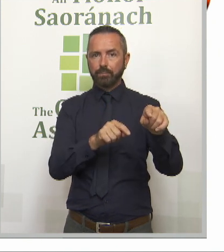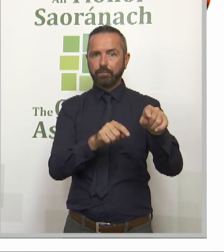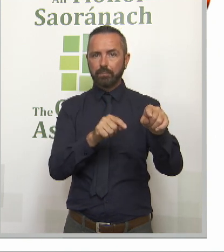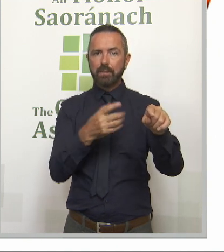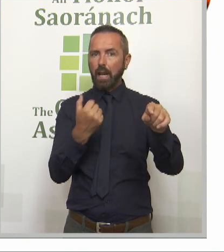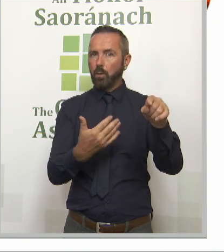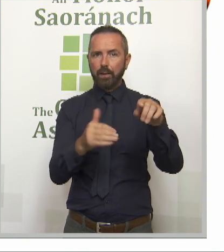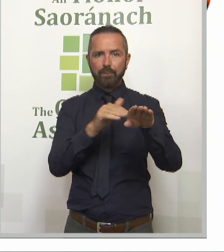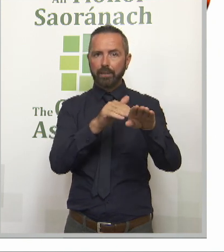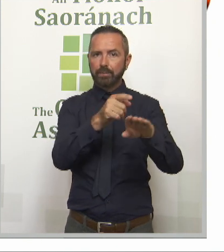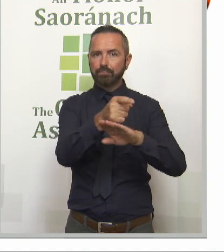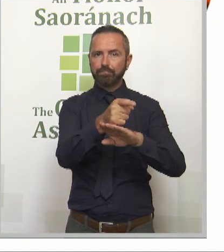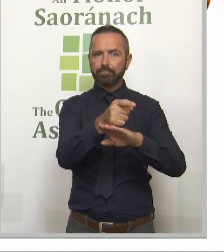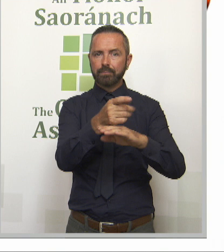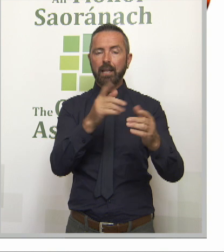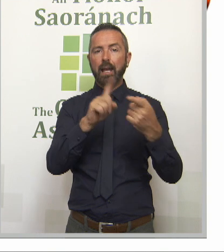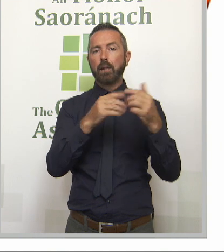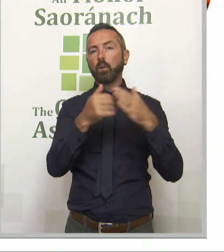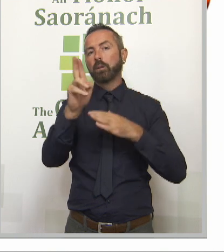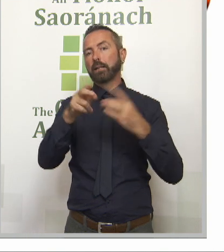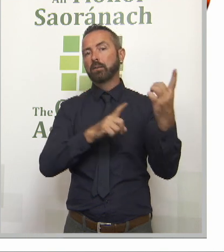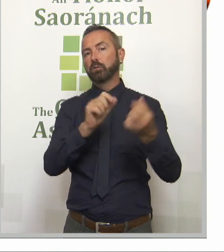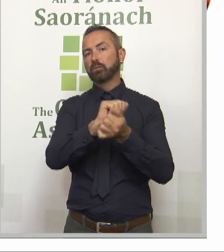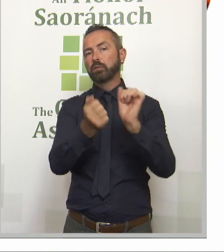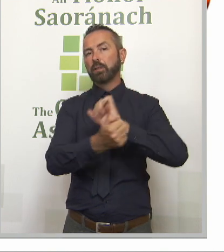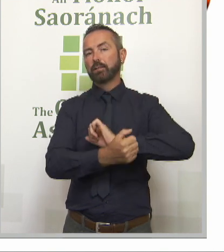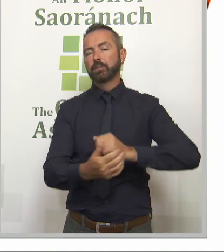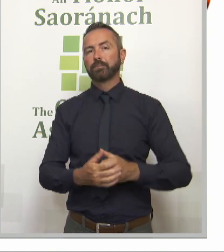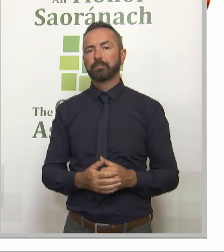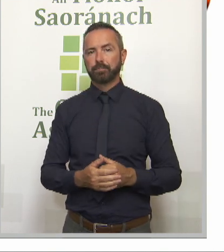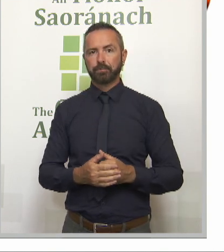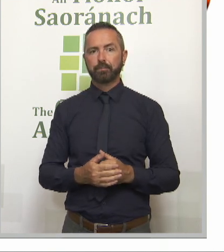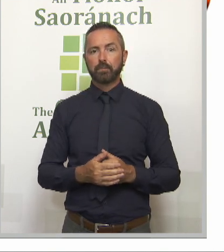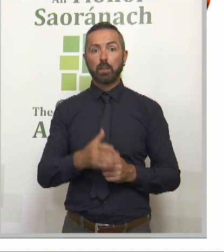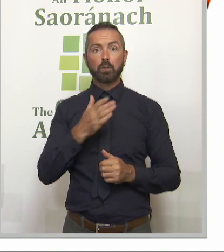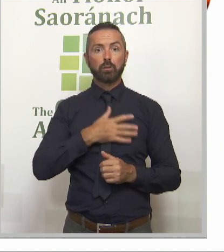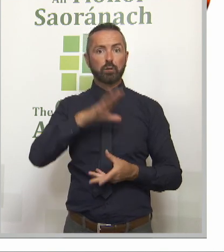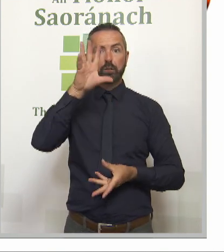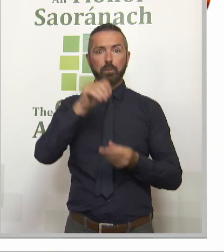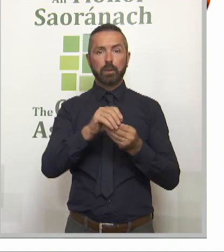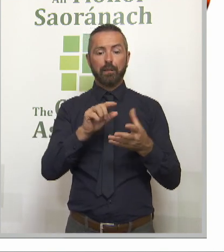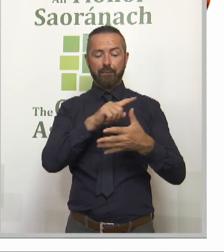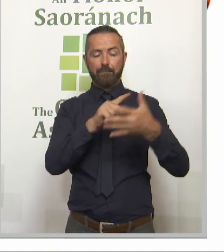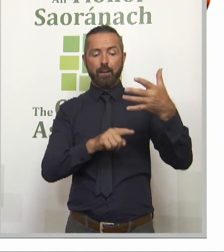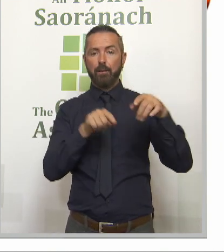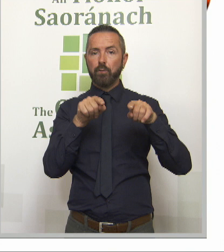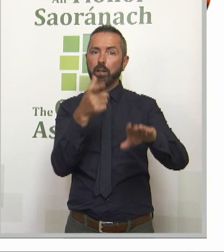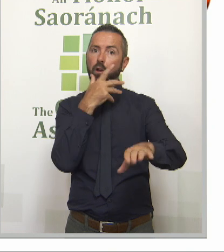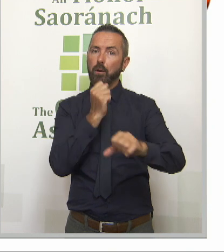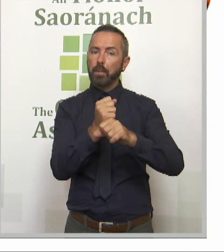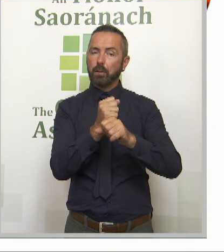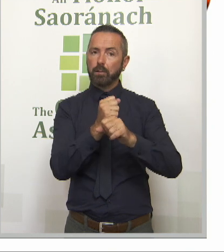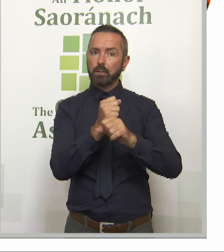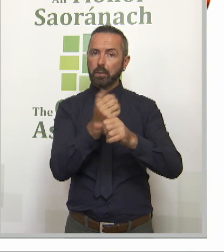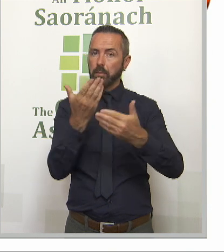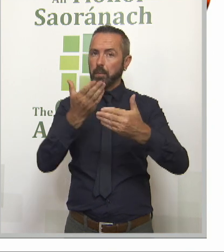their effects, and what we might do about it. So just to kind of recap, the big 5 threats that we've talked about